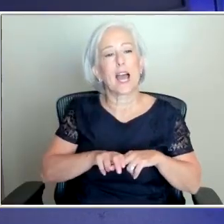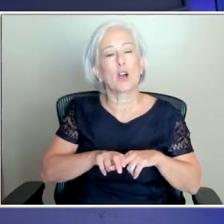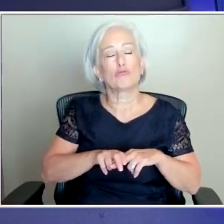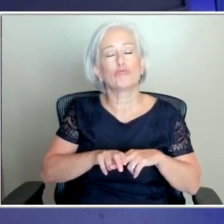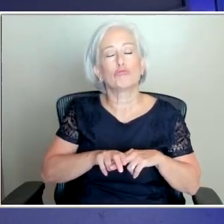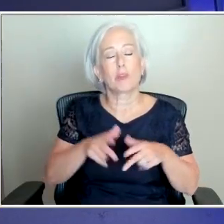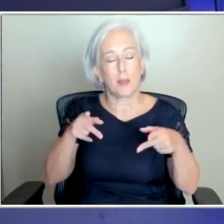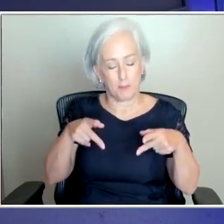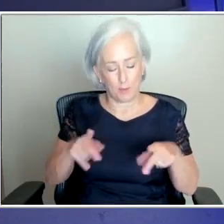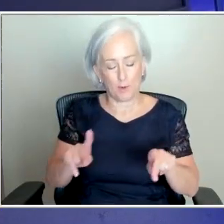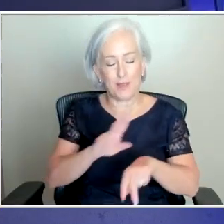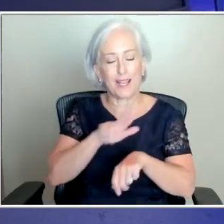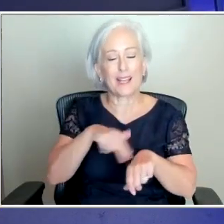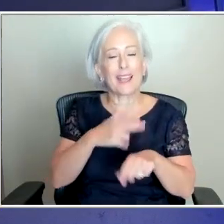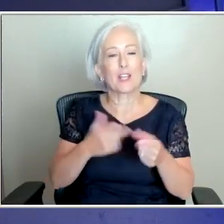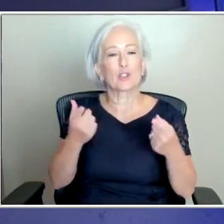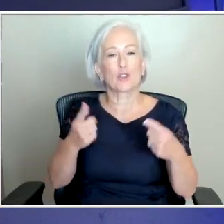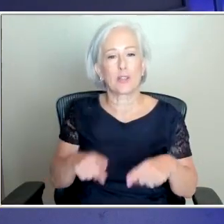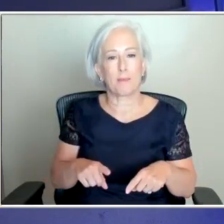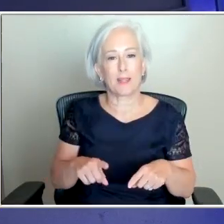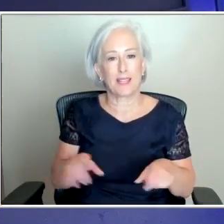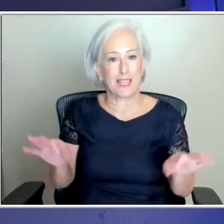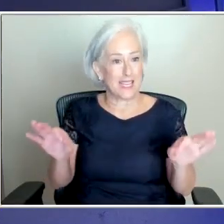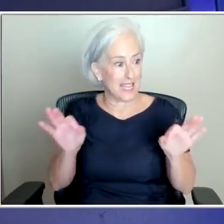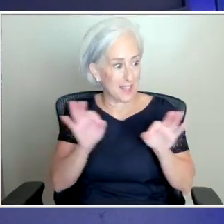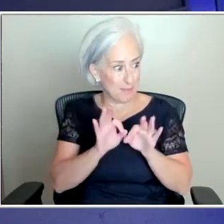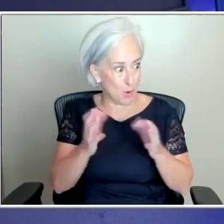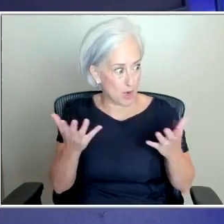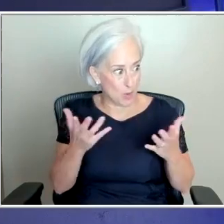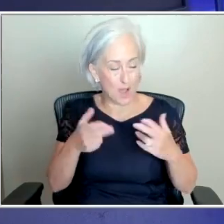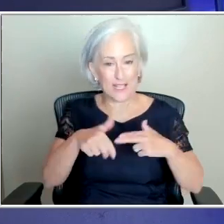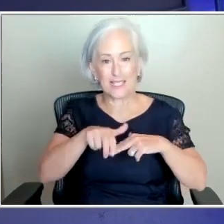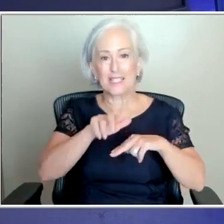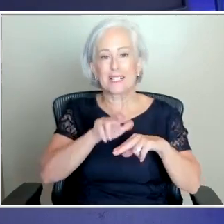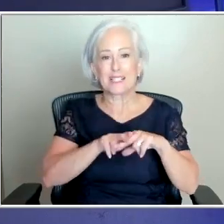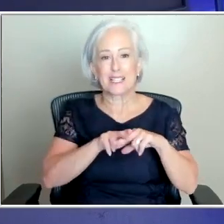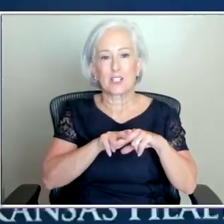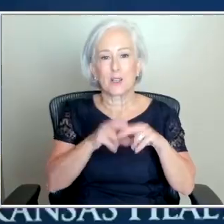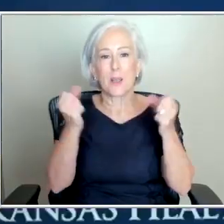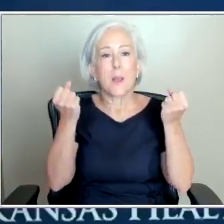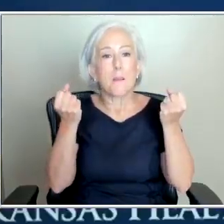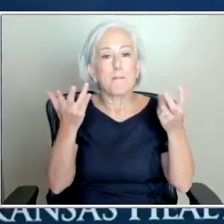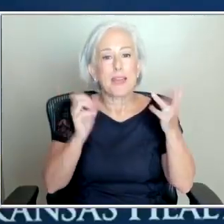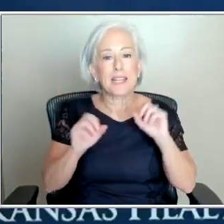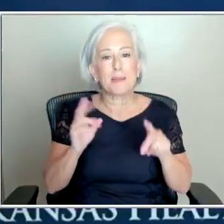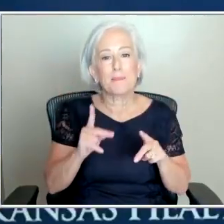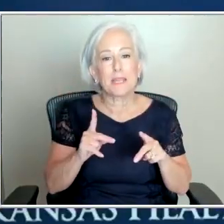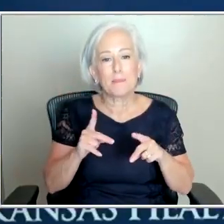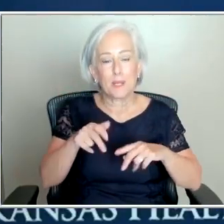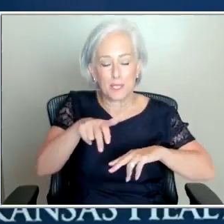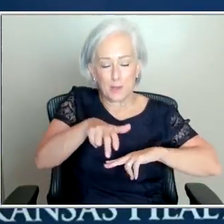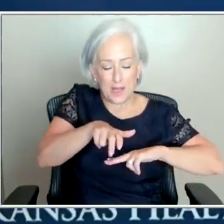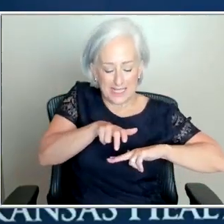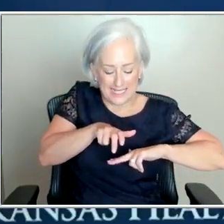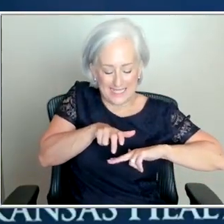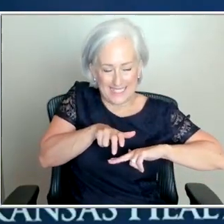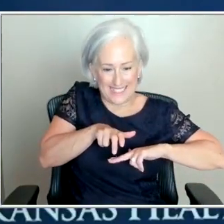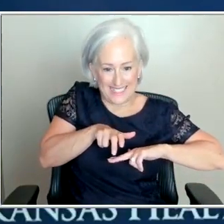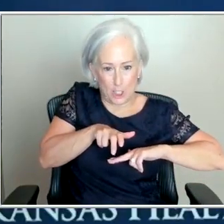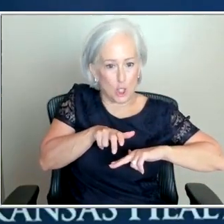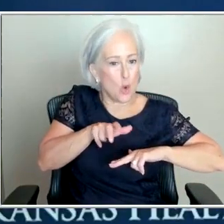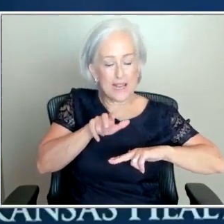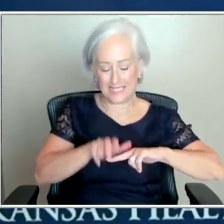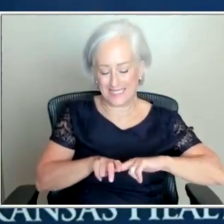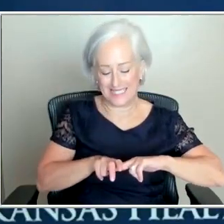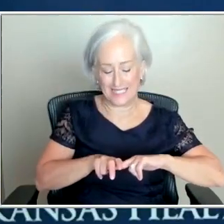key here is sitting on the toilet. I think a lot of us out in public restrooms, you want to hover, you don't really want to sit on the seat, but that